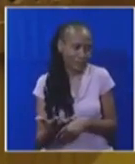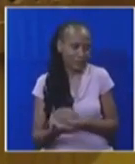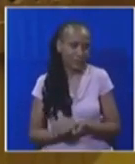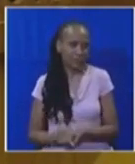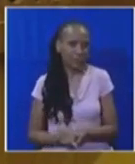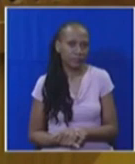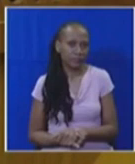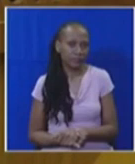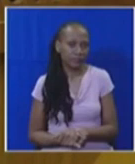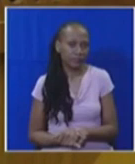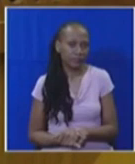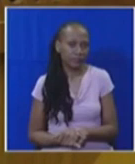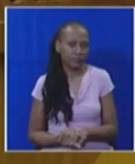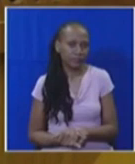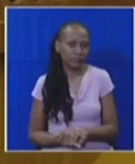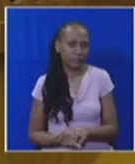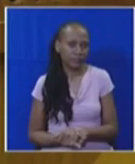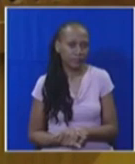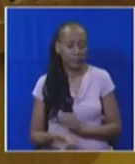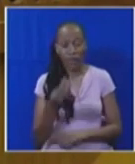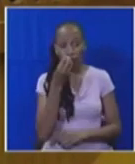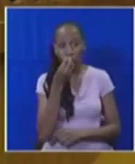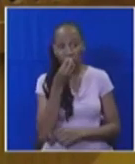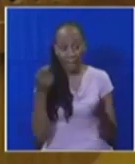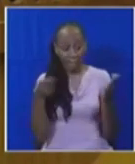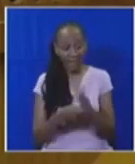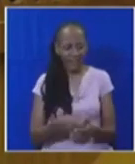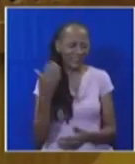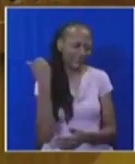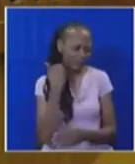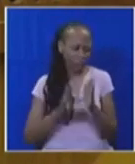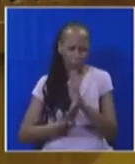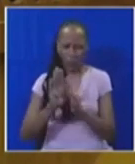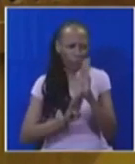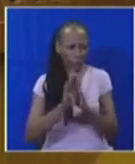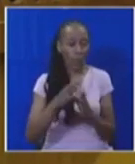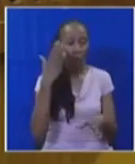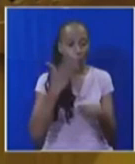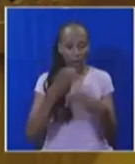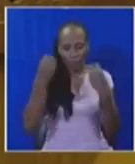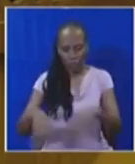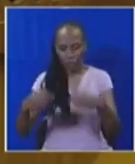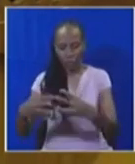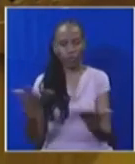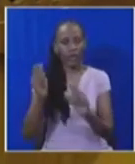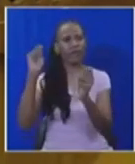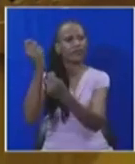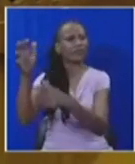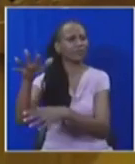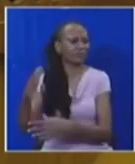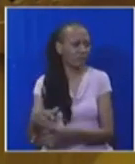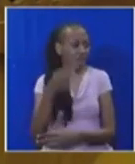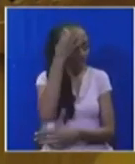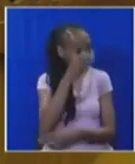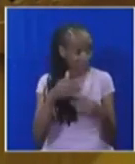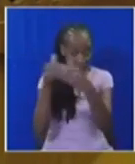Africa. The massive increase in food prices and the effects of job losses in rural areas are not being taken seriously by your